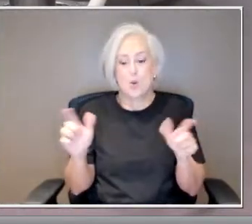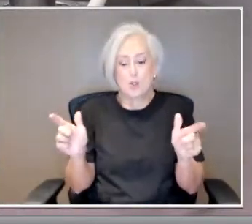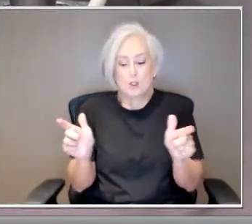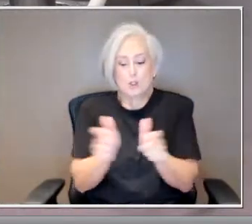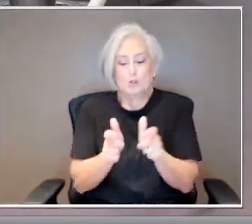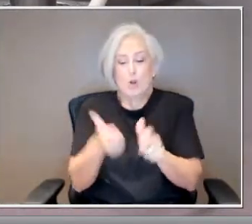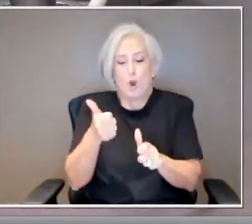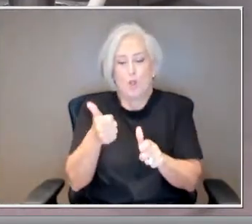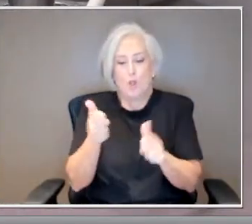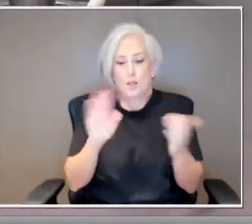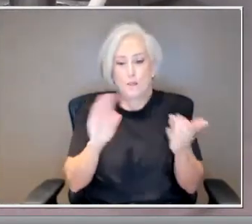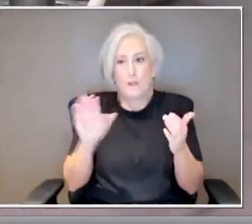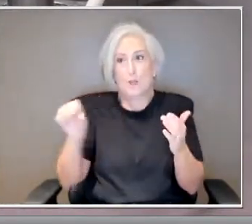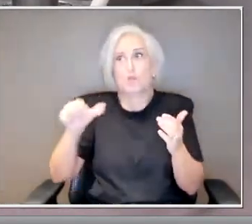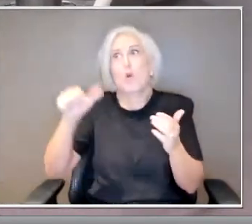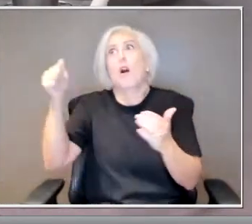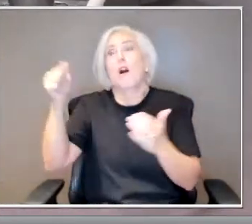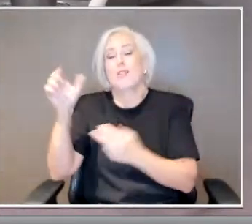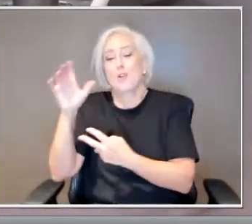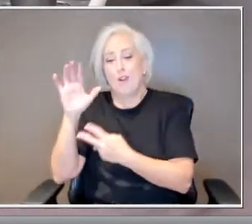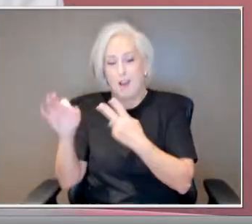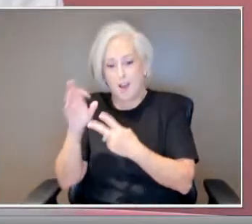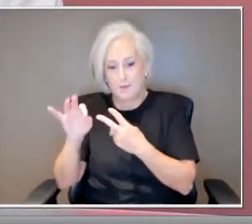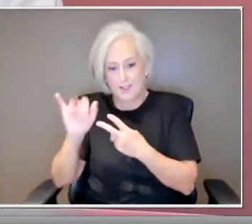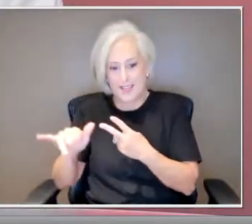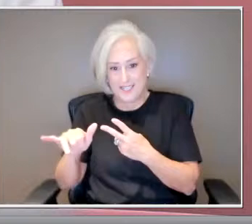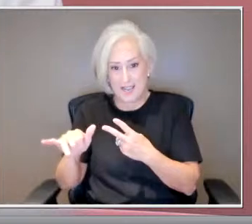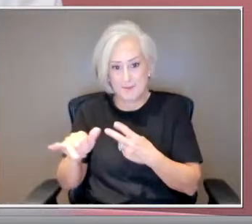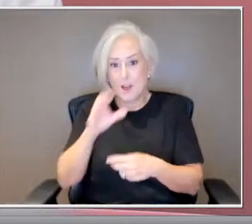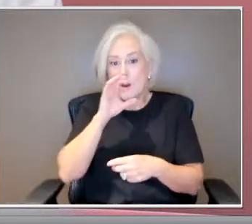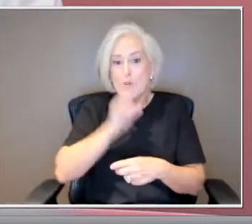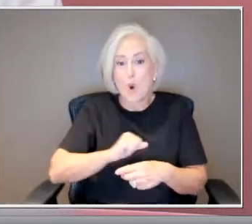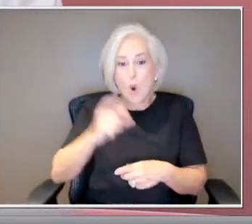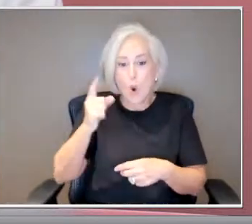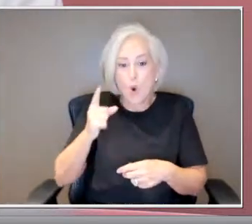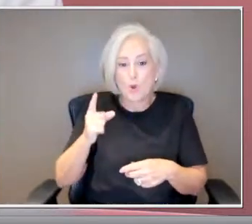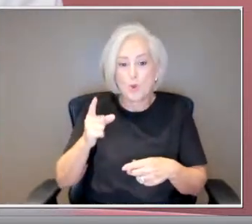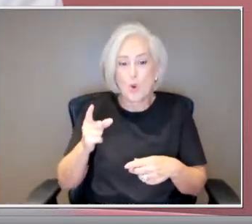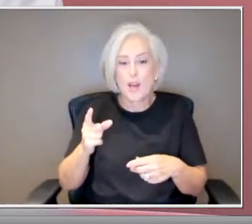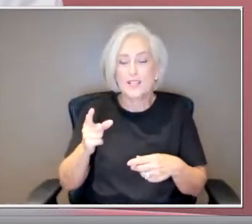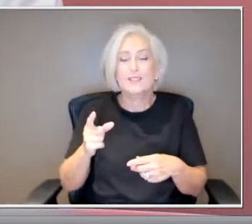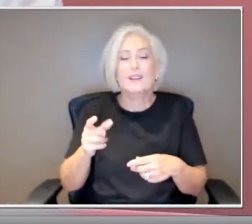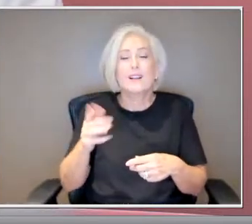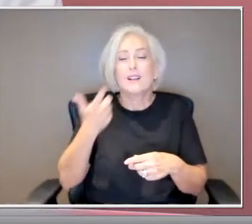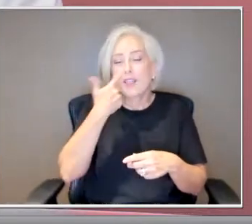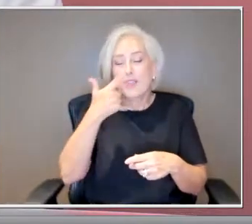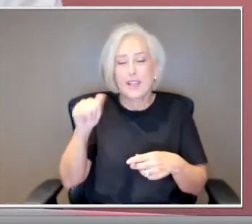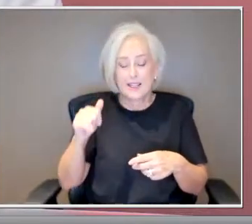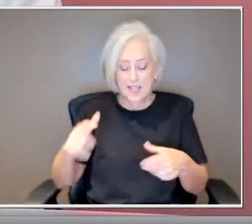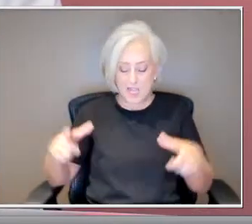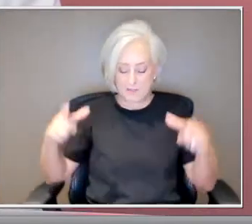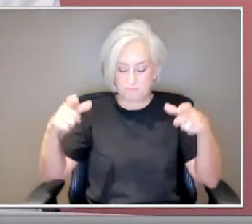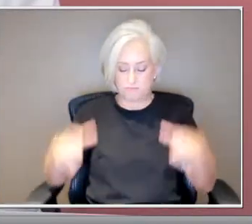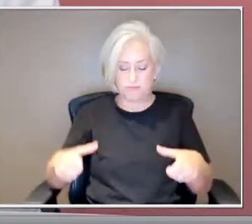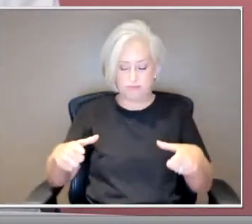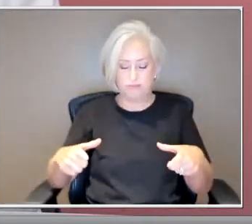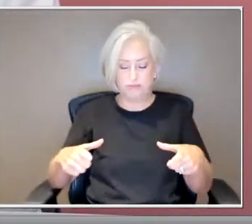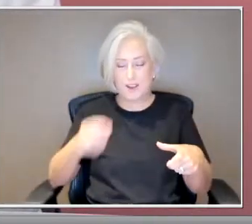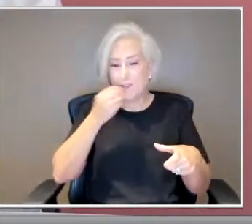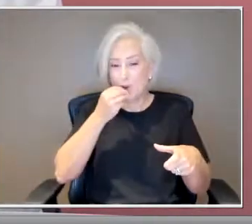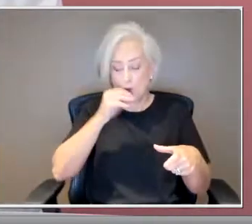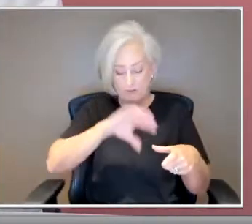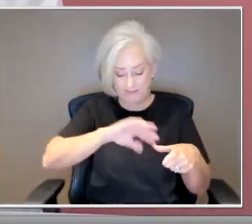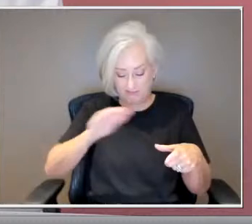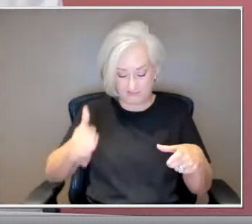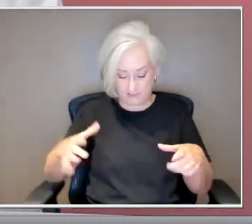the alternative? The other looked about the size of a dinner plate. There were two of them. One was a XVE, which had a big sort of housing that was like this, and the other one